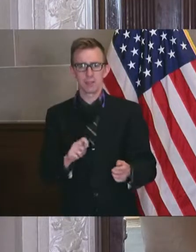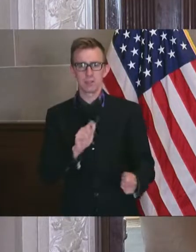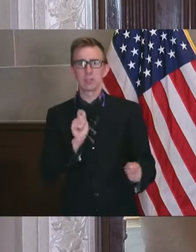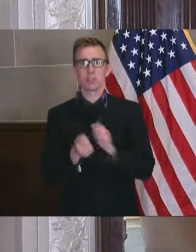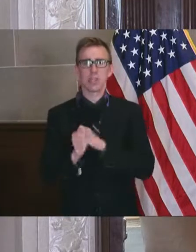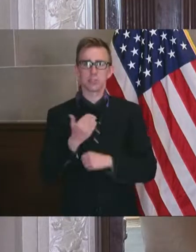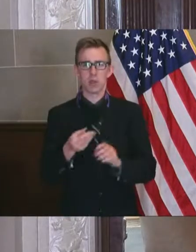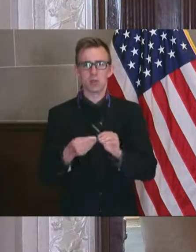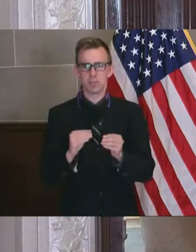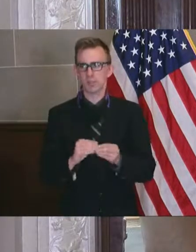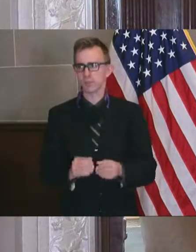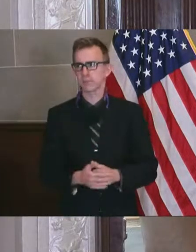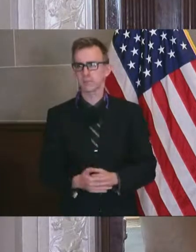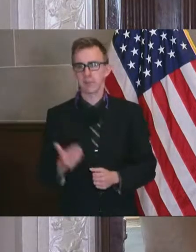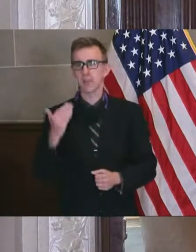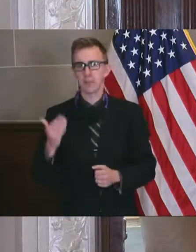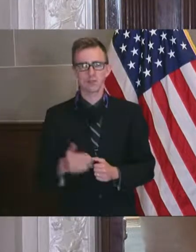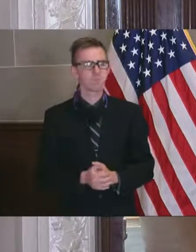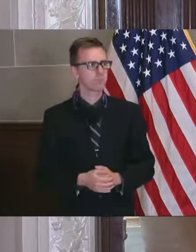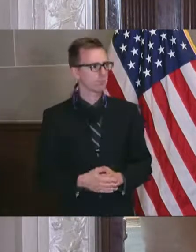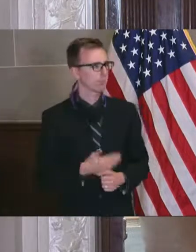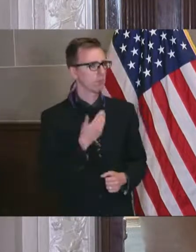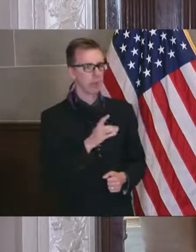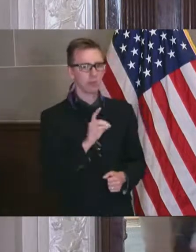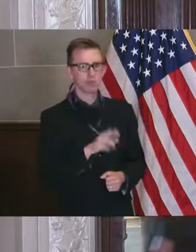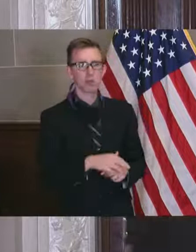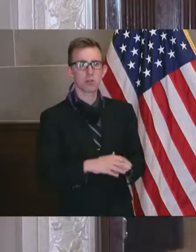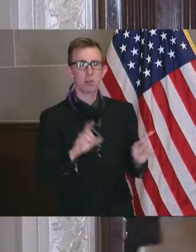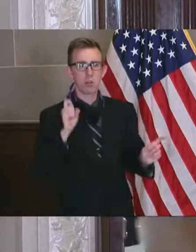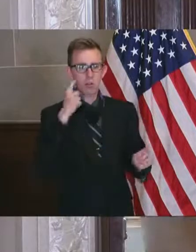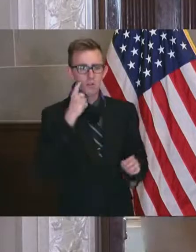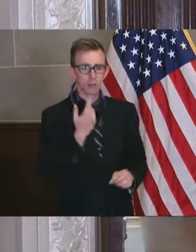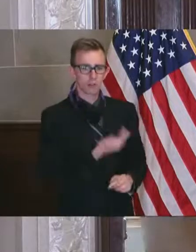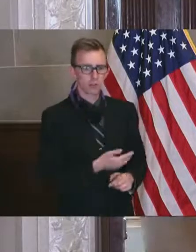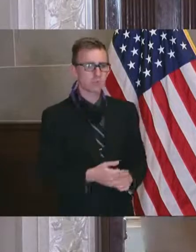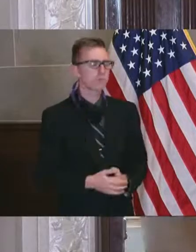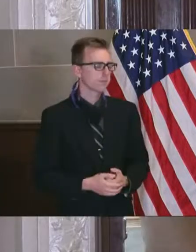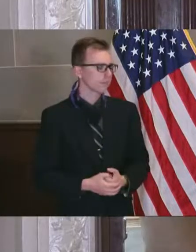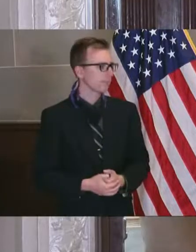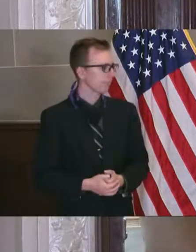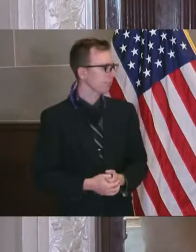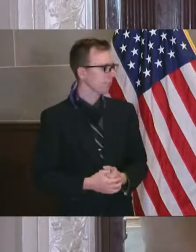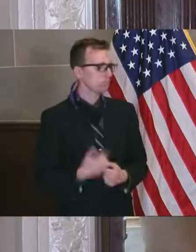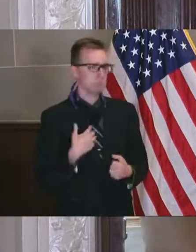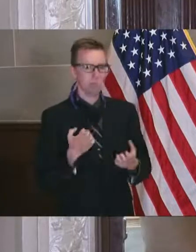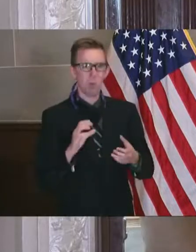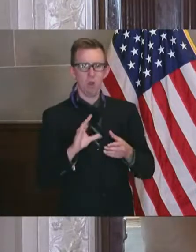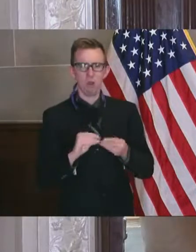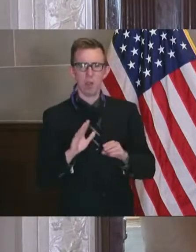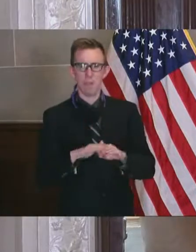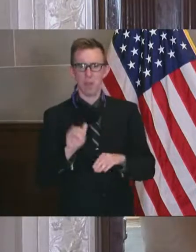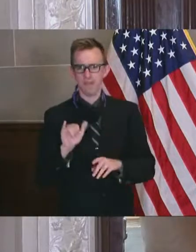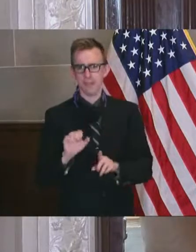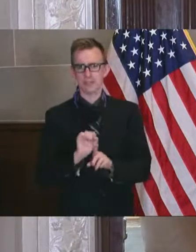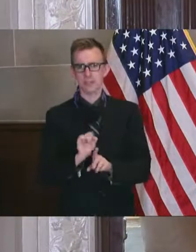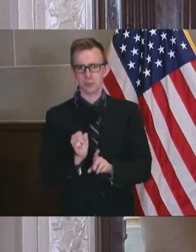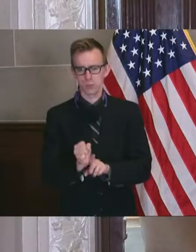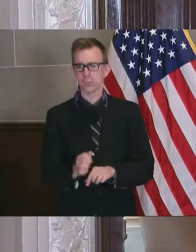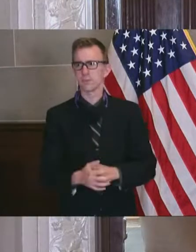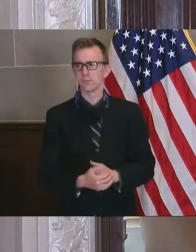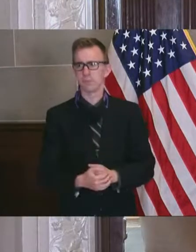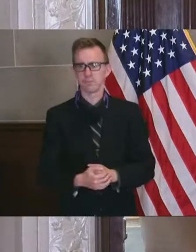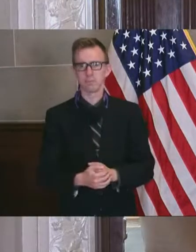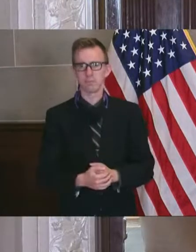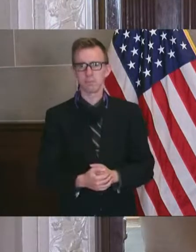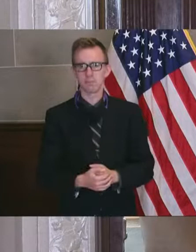changed our numbers. Thank you. Thank you, Dr. Williams. Governor Parson? Now, let me just make a comment on that situation. That's